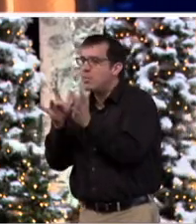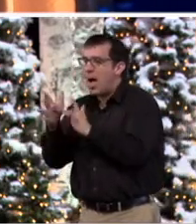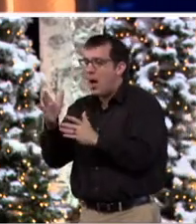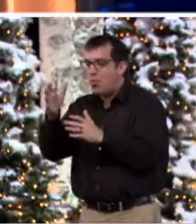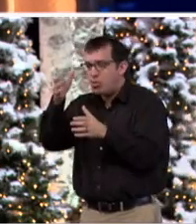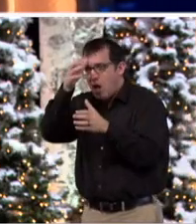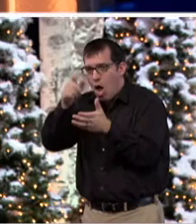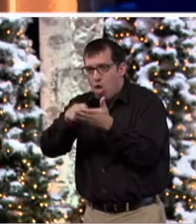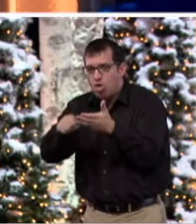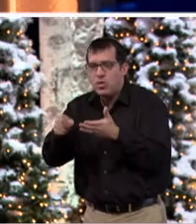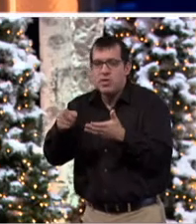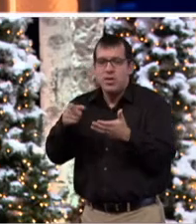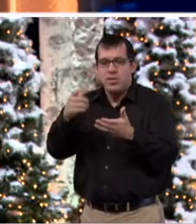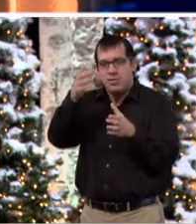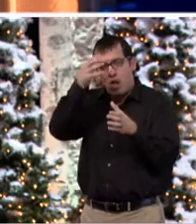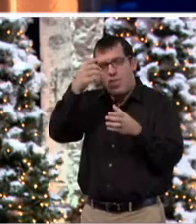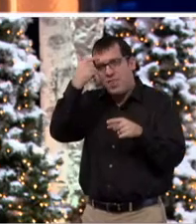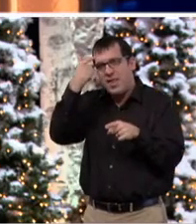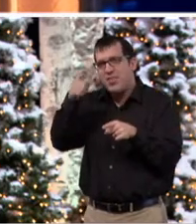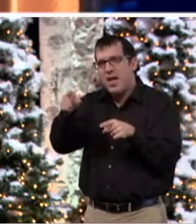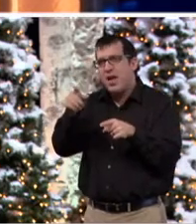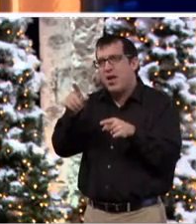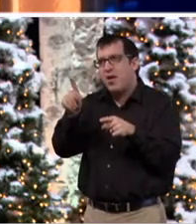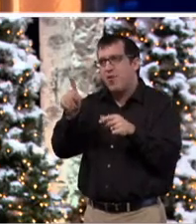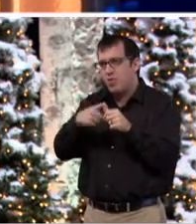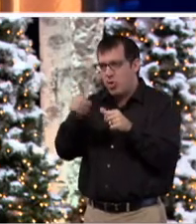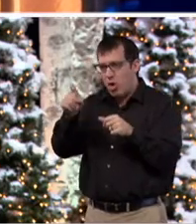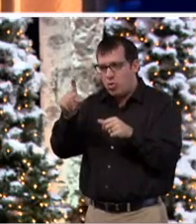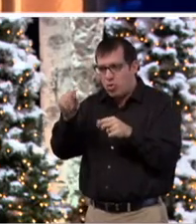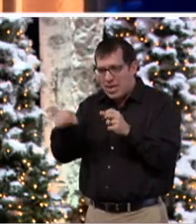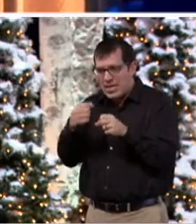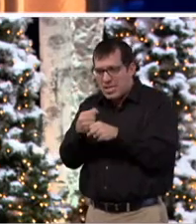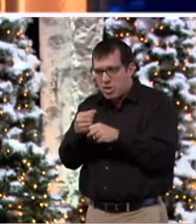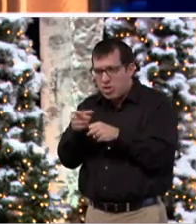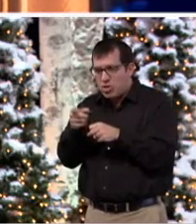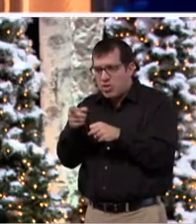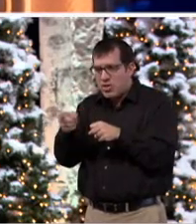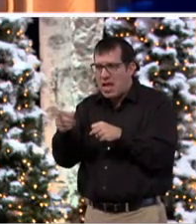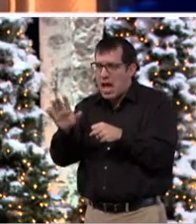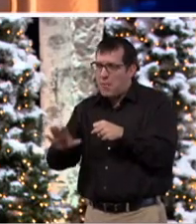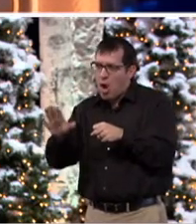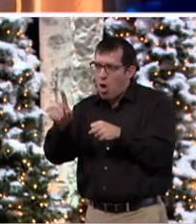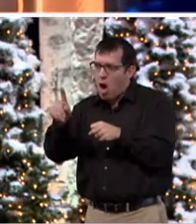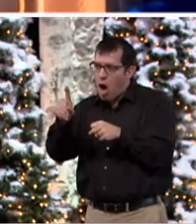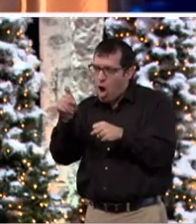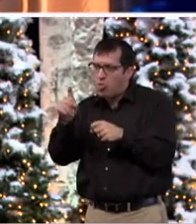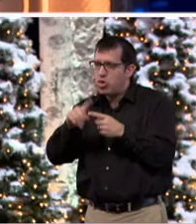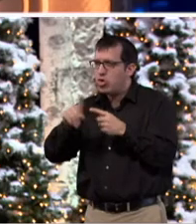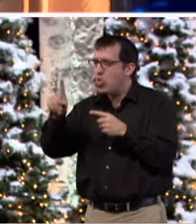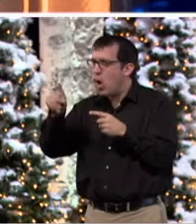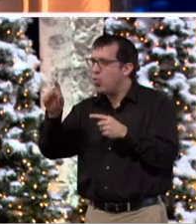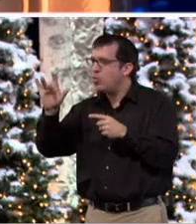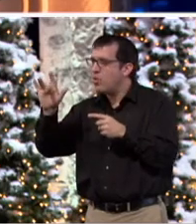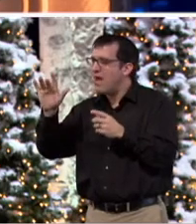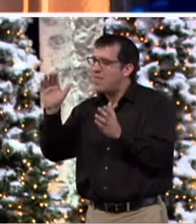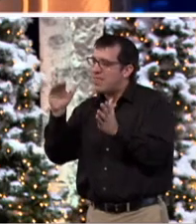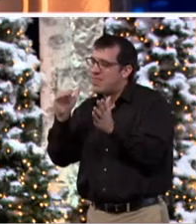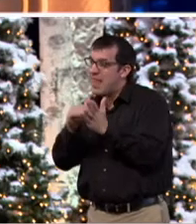scholars estimate that within 20 years, the church at Jerusalem had about 100 to 125,000